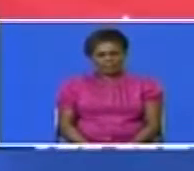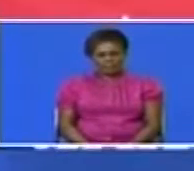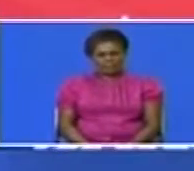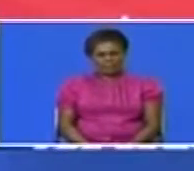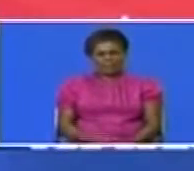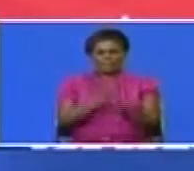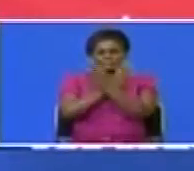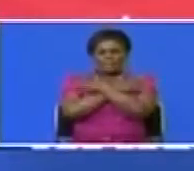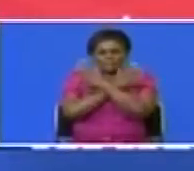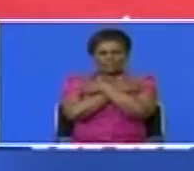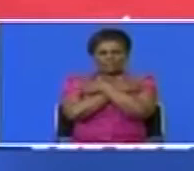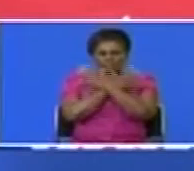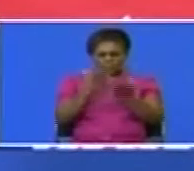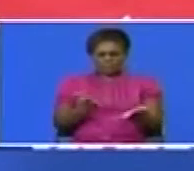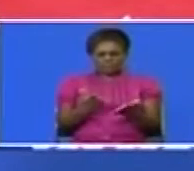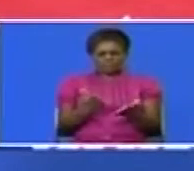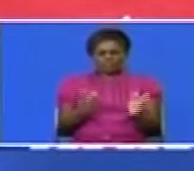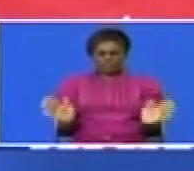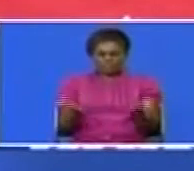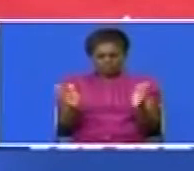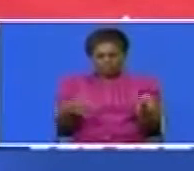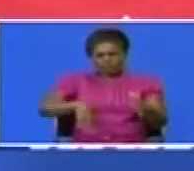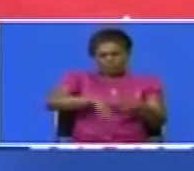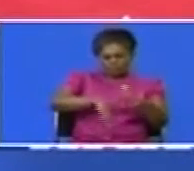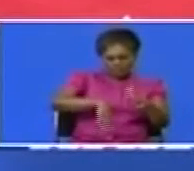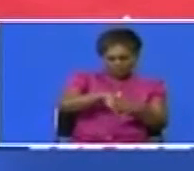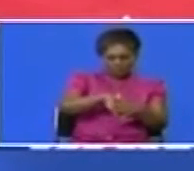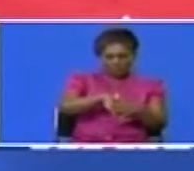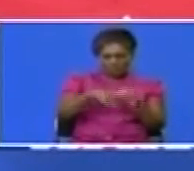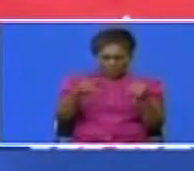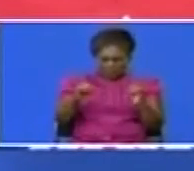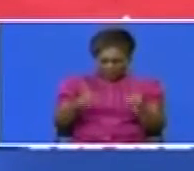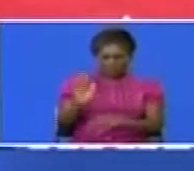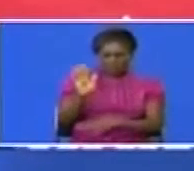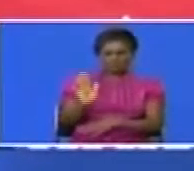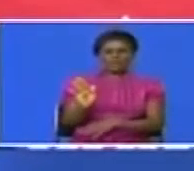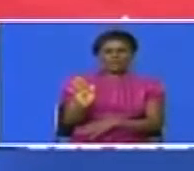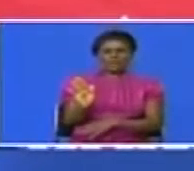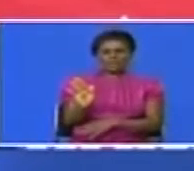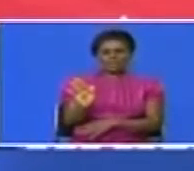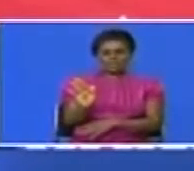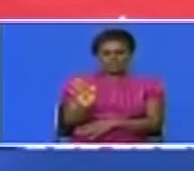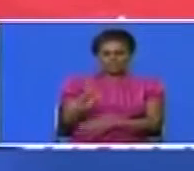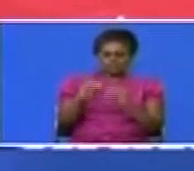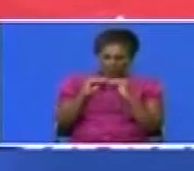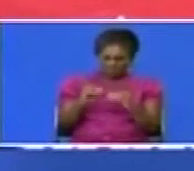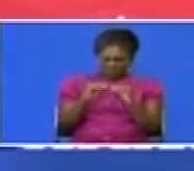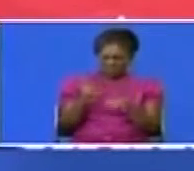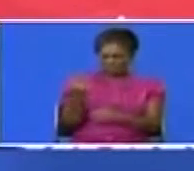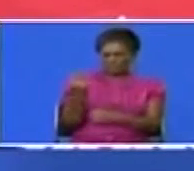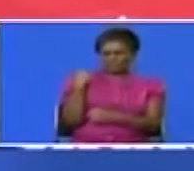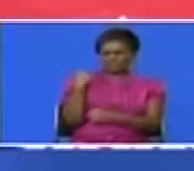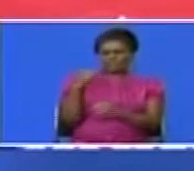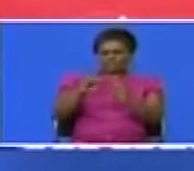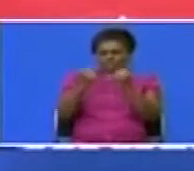Our partnership will focus on promoting the game of football through joint efforts to eradicate hooliganism and